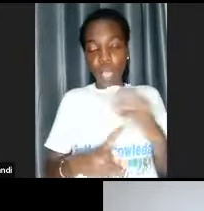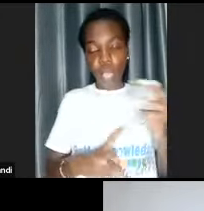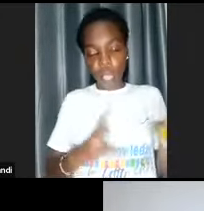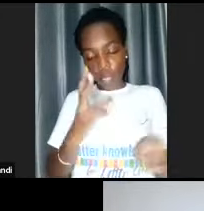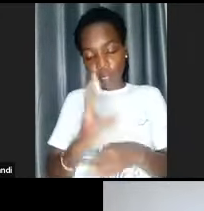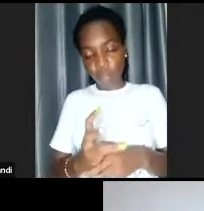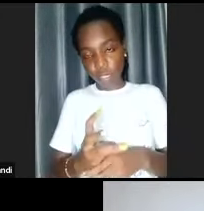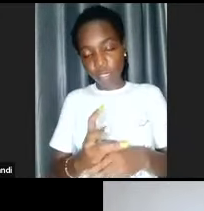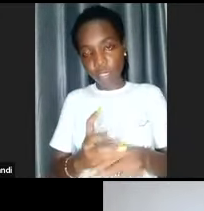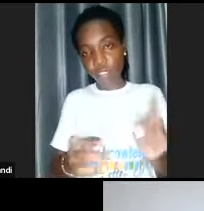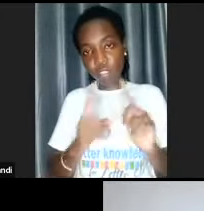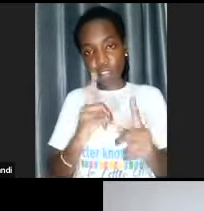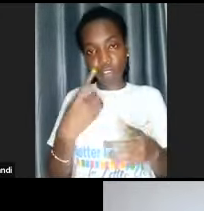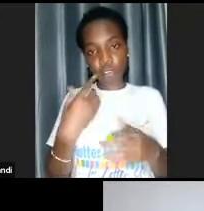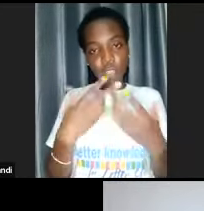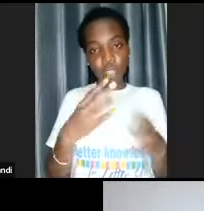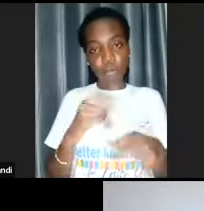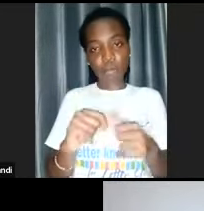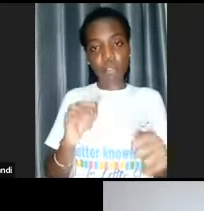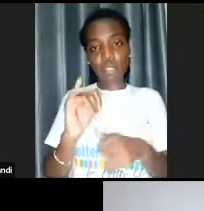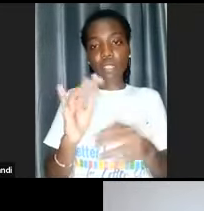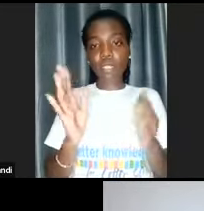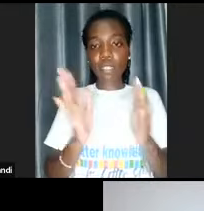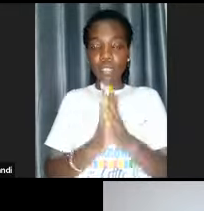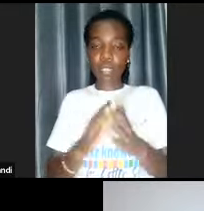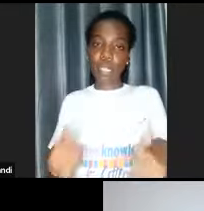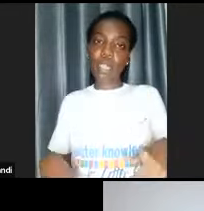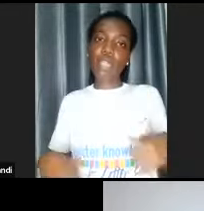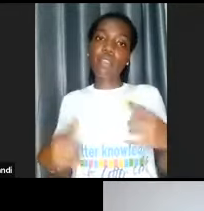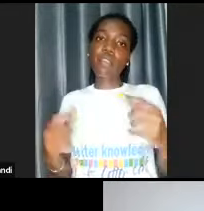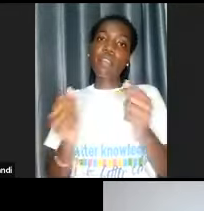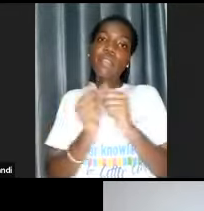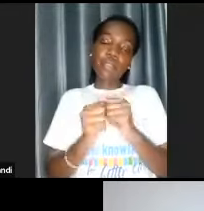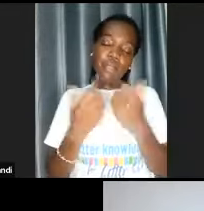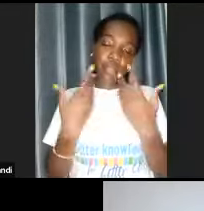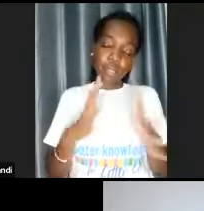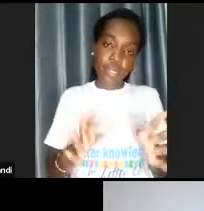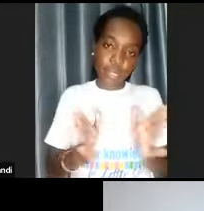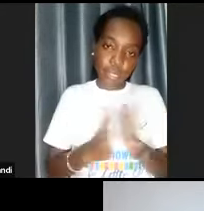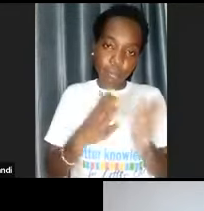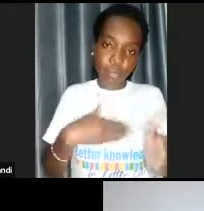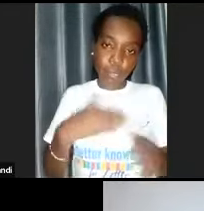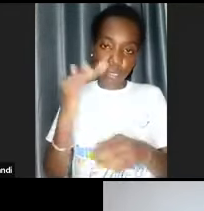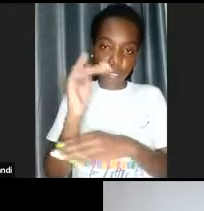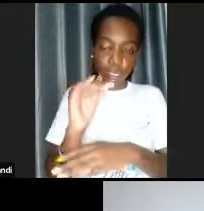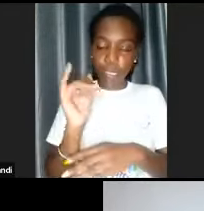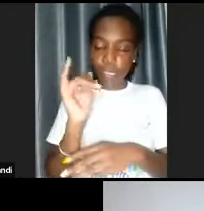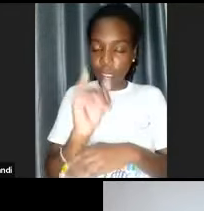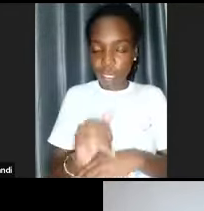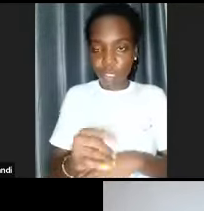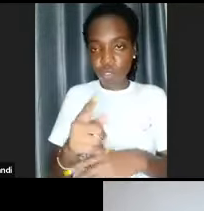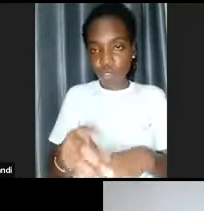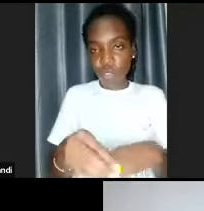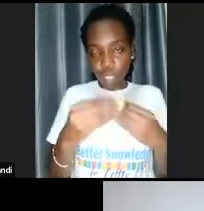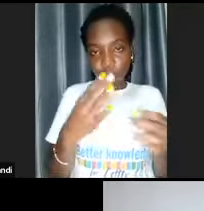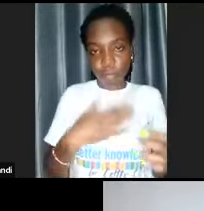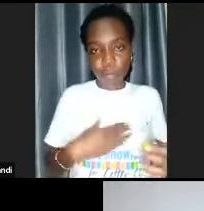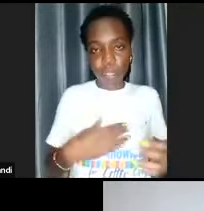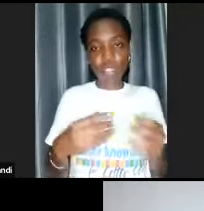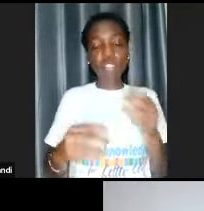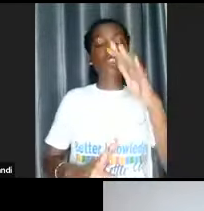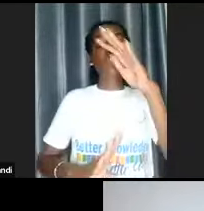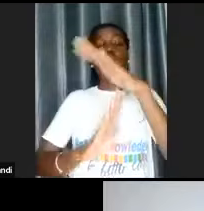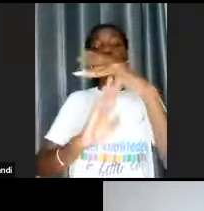have lived with convictions. Apparently, I asked that question in my coaching session, give me your top 3 convictions. And it's